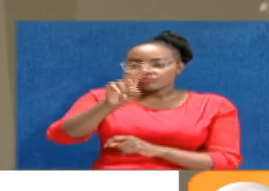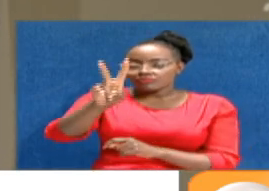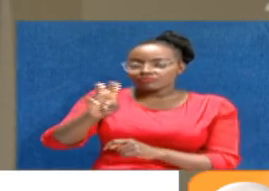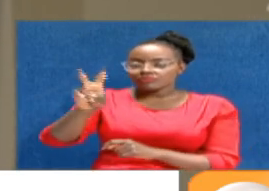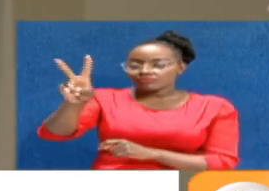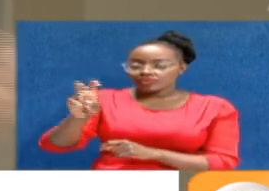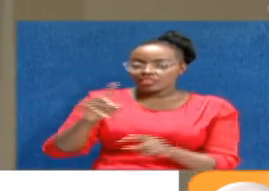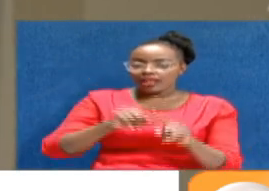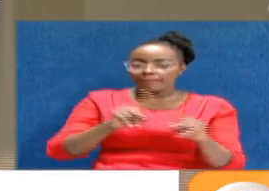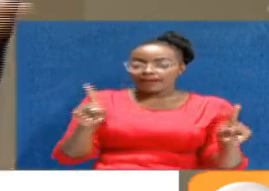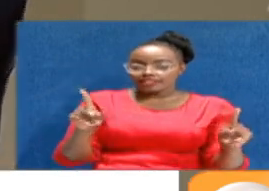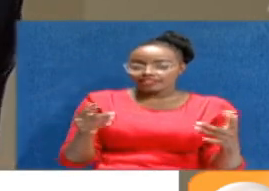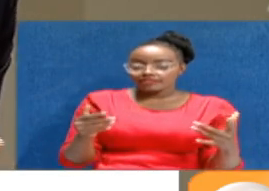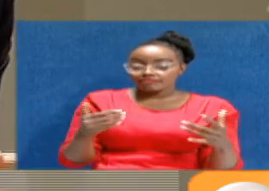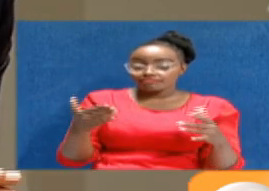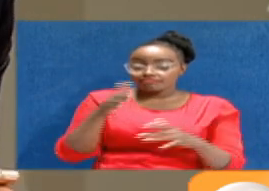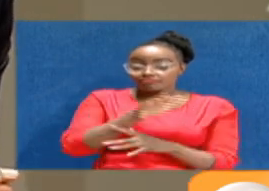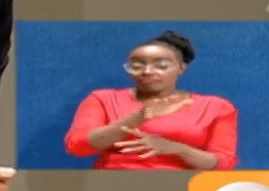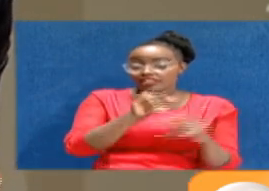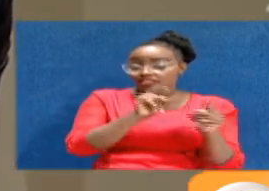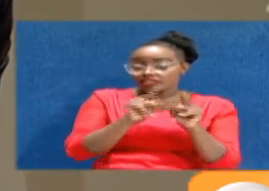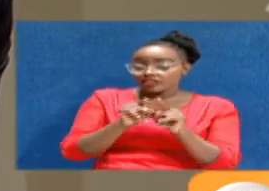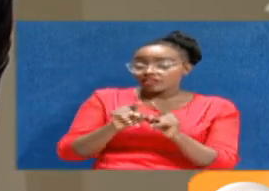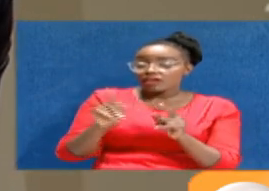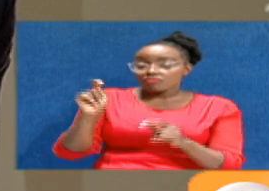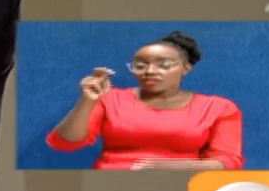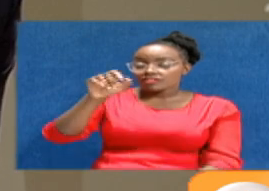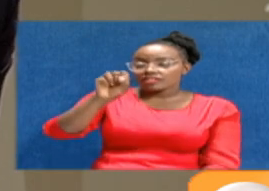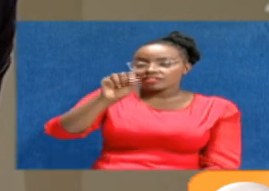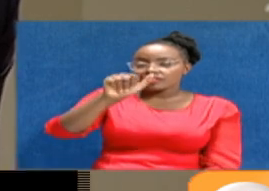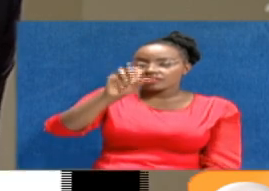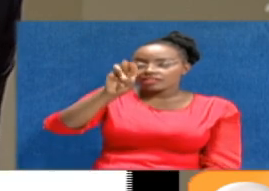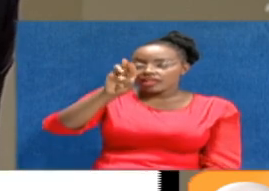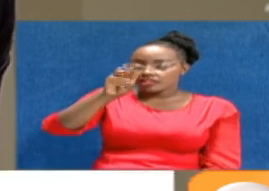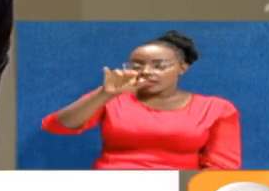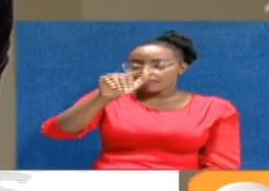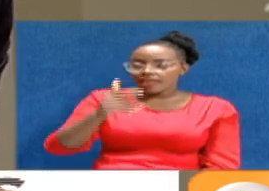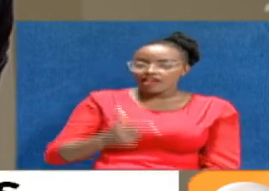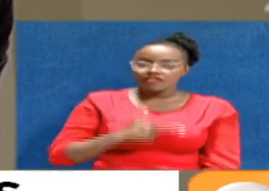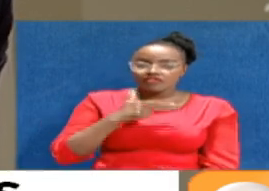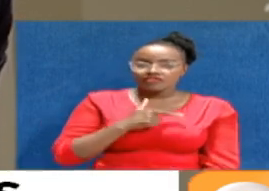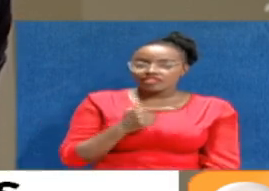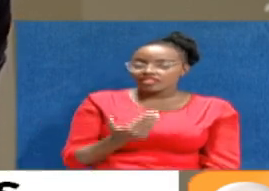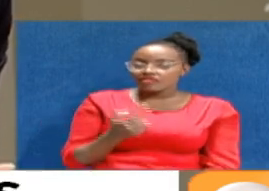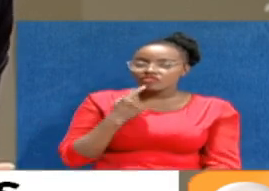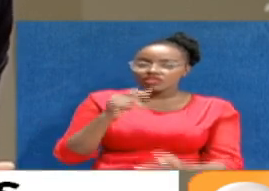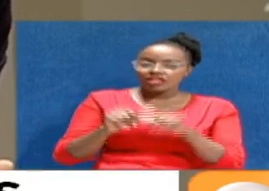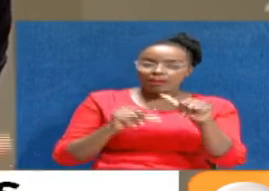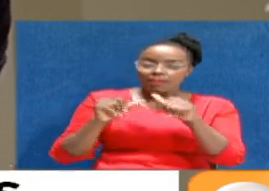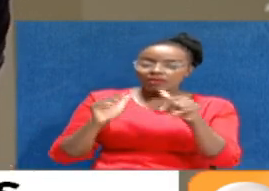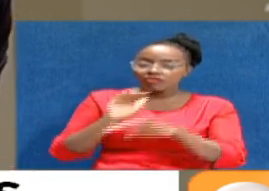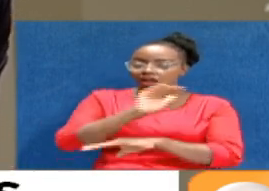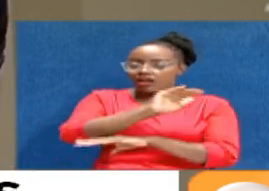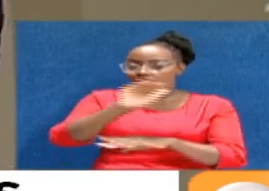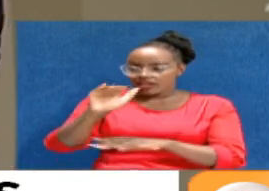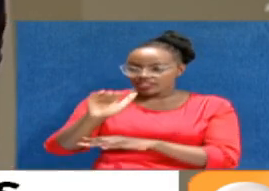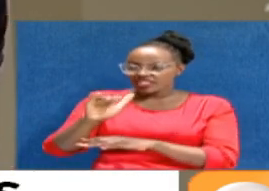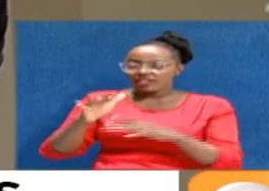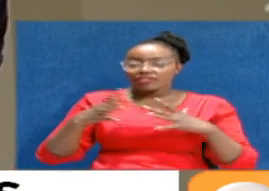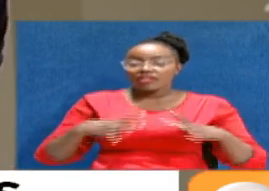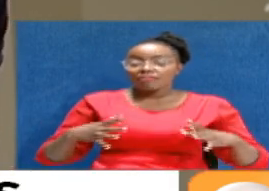2020. But back to the President Samia Suluhu Hassan's visit. I was talking about appealing to the